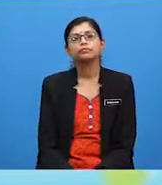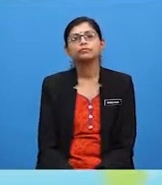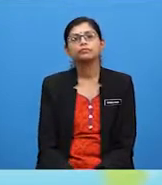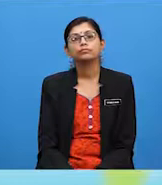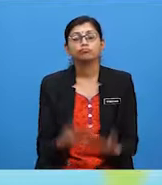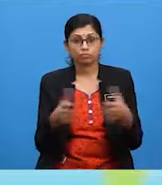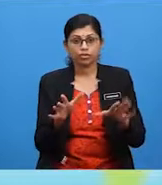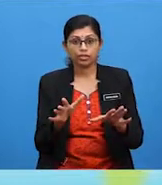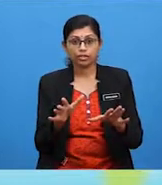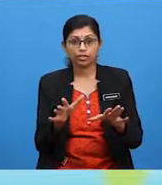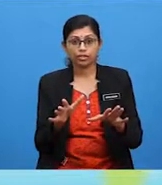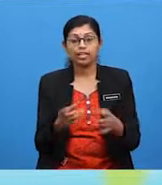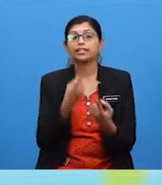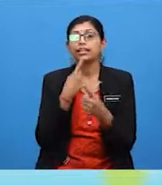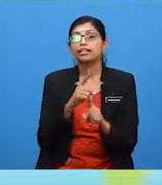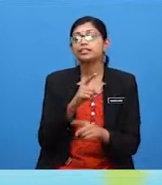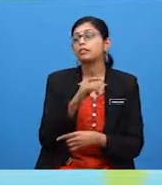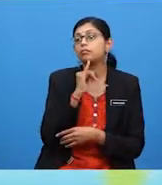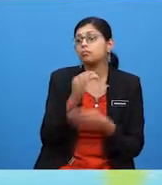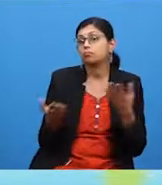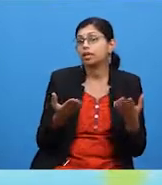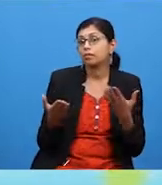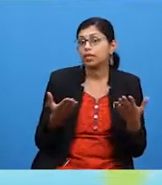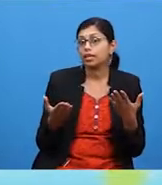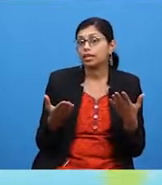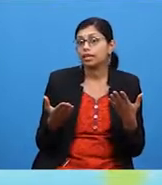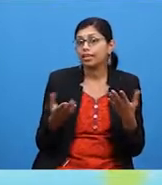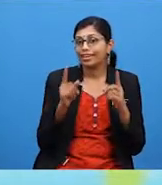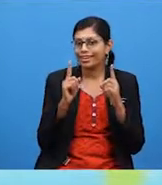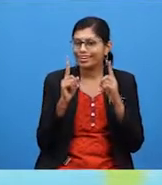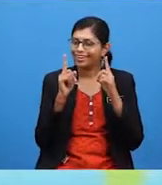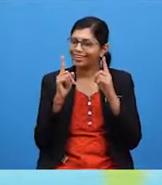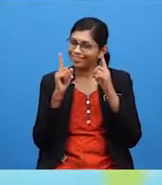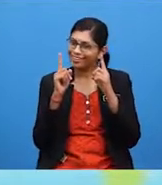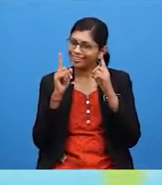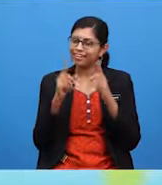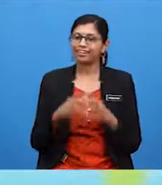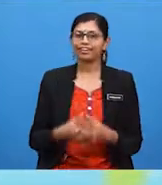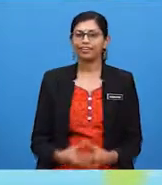Correct! The answer could be, "I don't think that's a good idea."